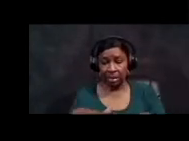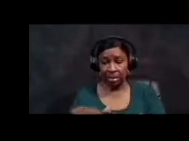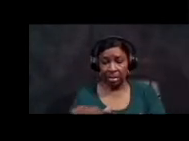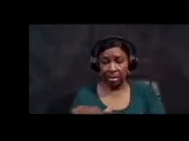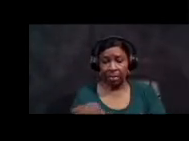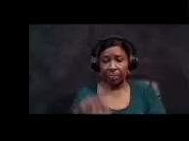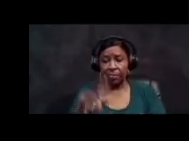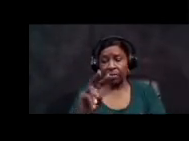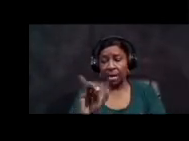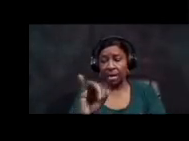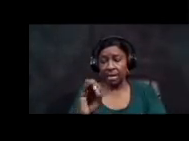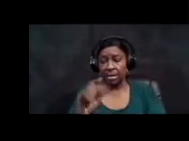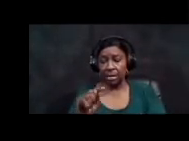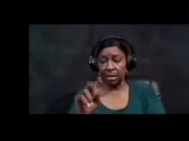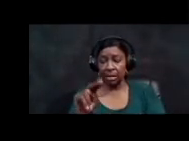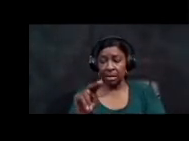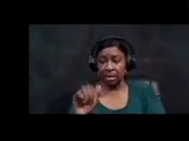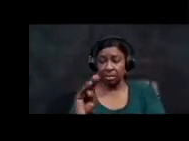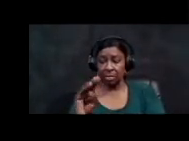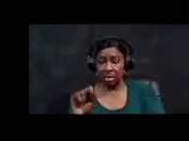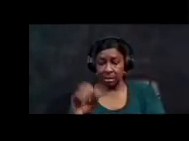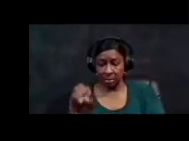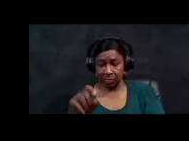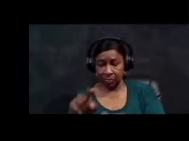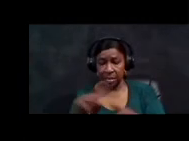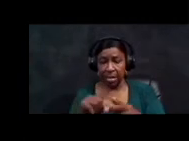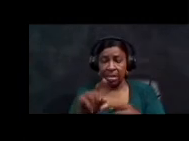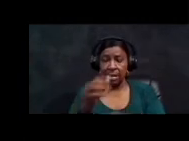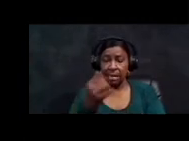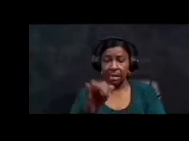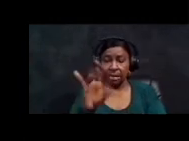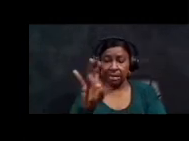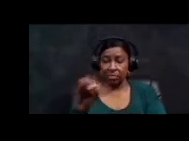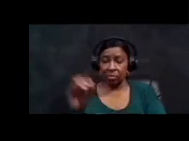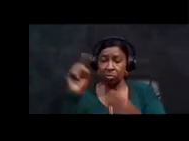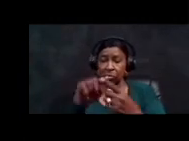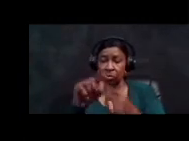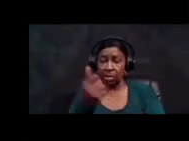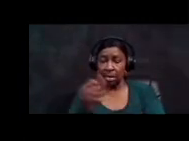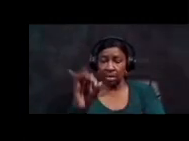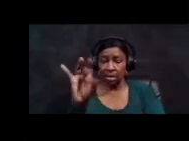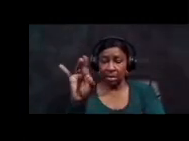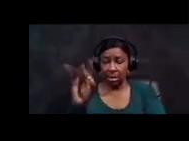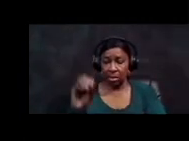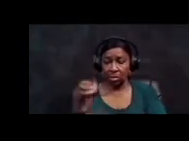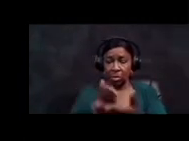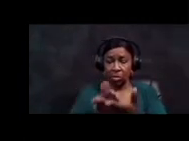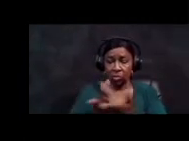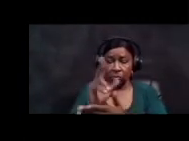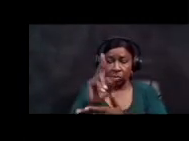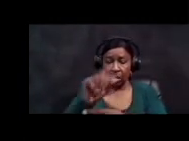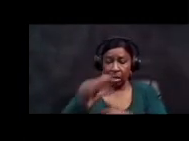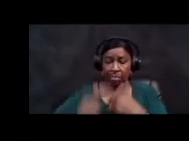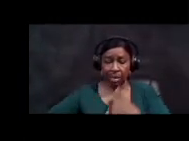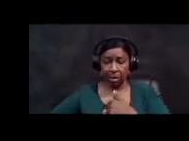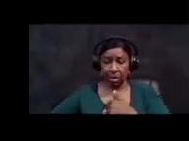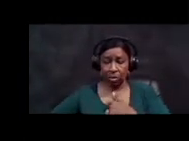refugees in the 1970s into the 1980s through US military